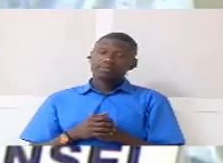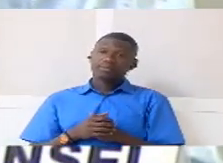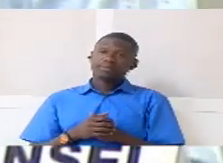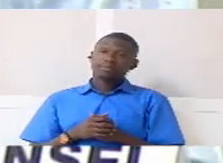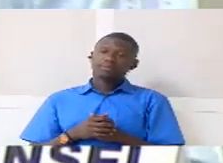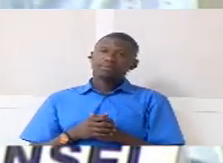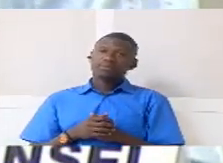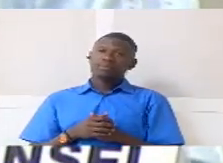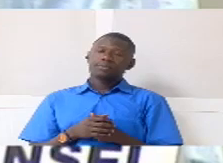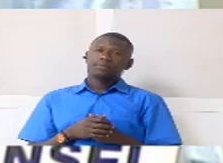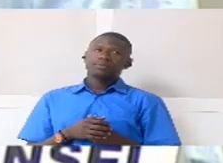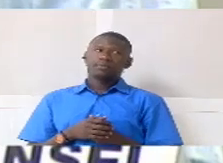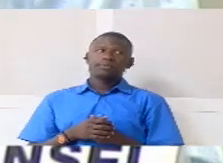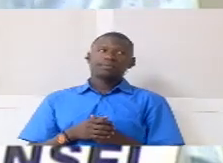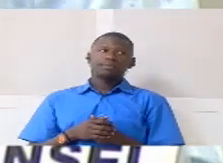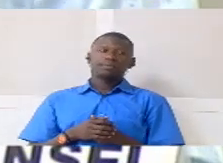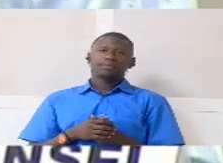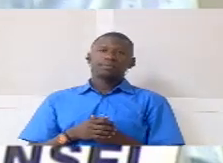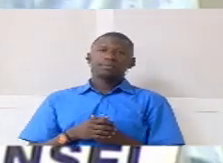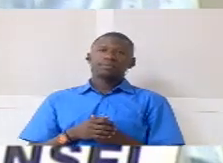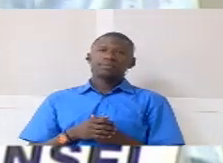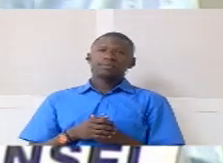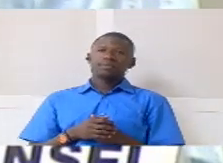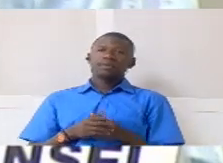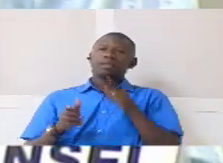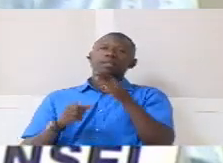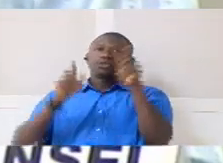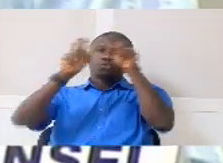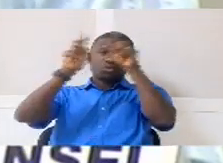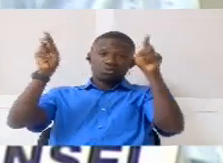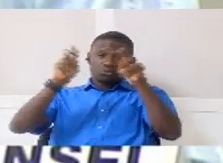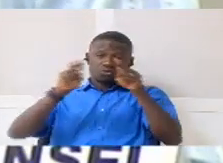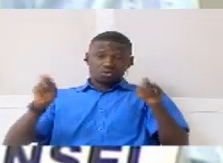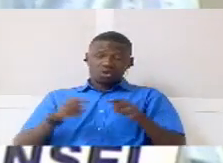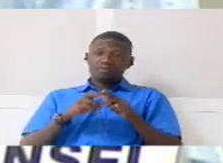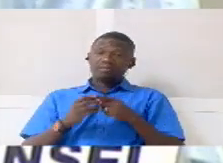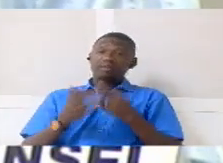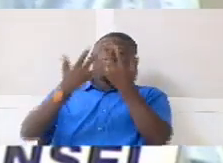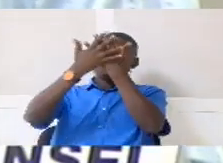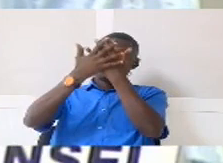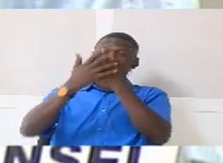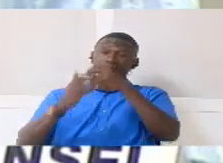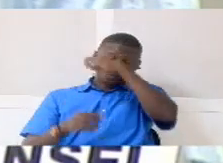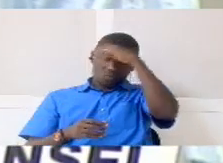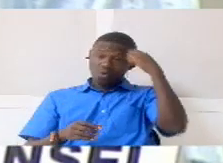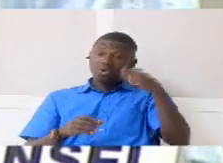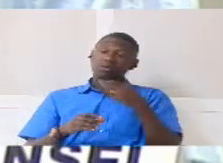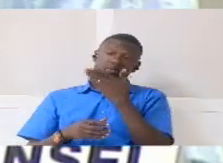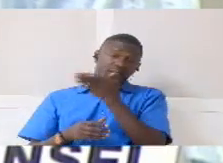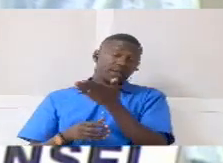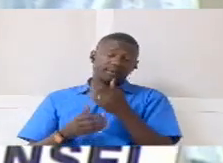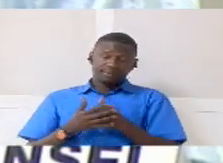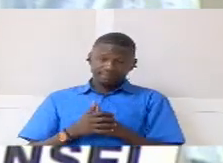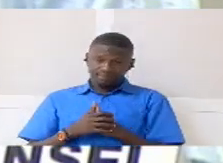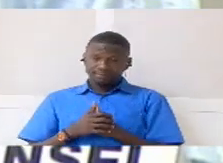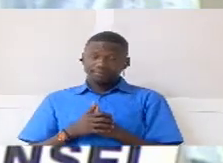kuo tamata nyaming ila du kubunda kono. The structure of the prison service. And in prison do kubunda wele mkaso do kubunda